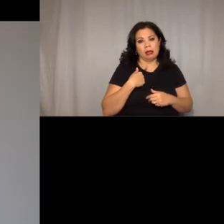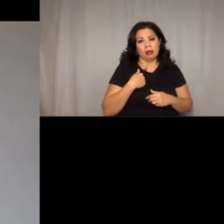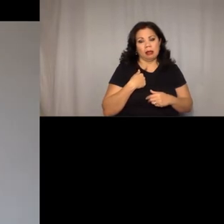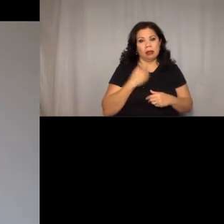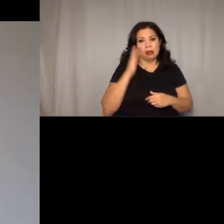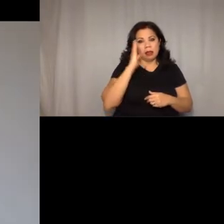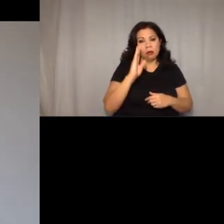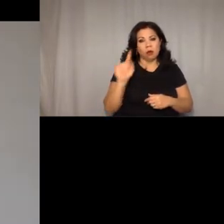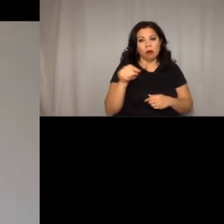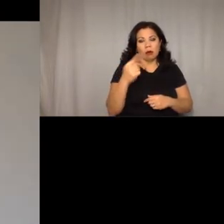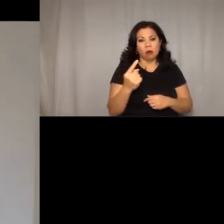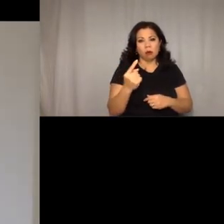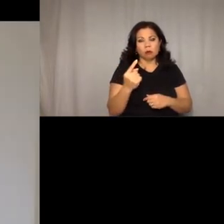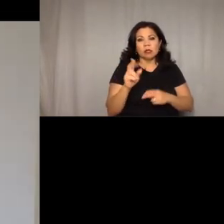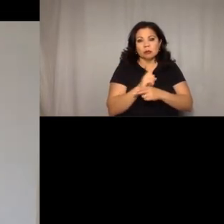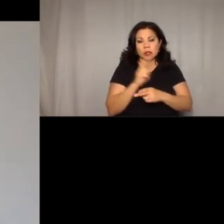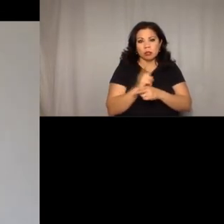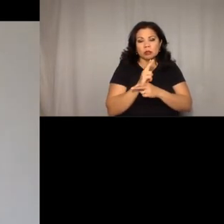pretty much just be doing,